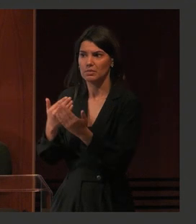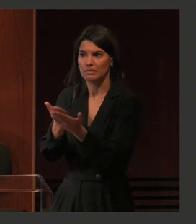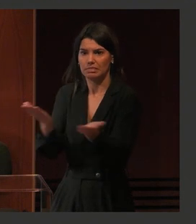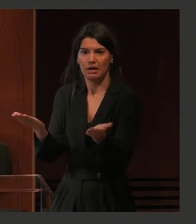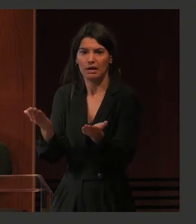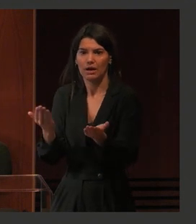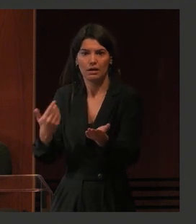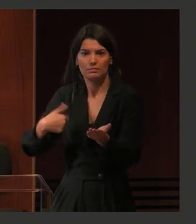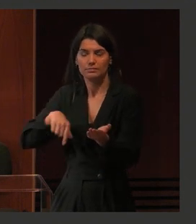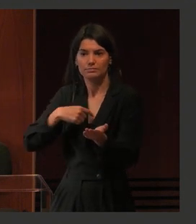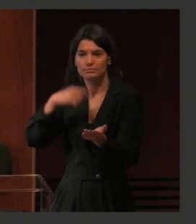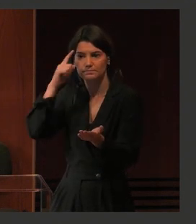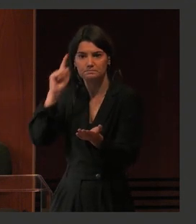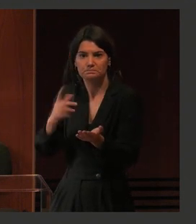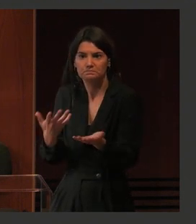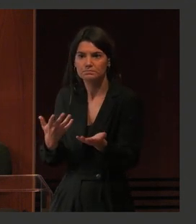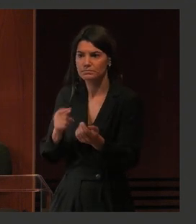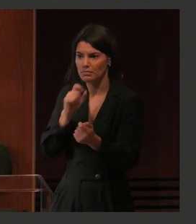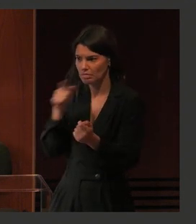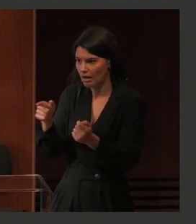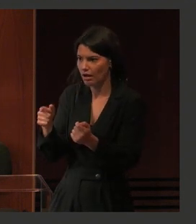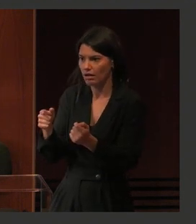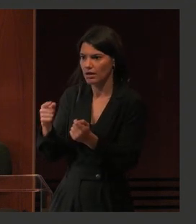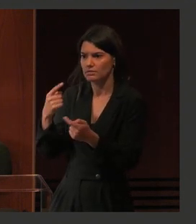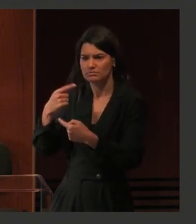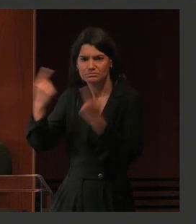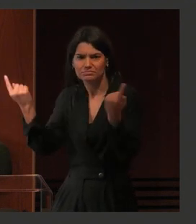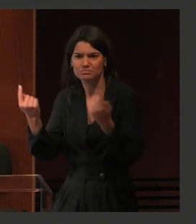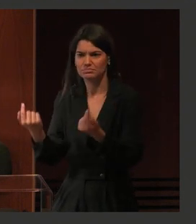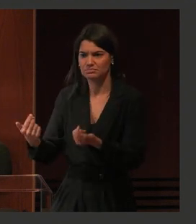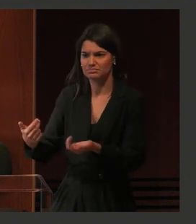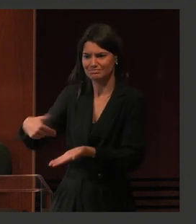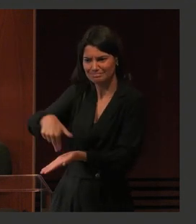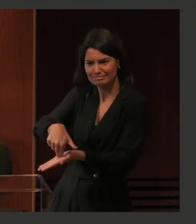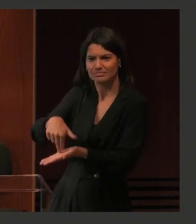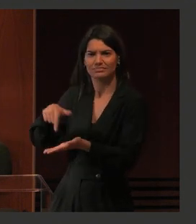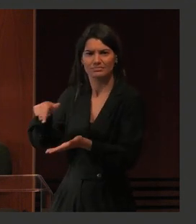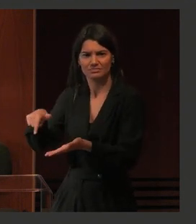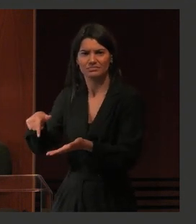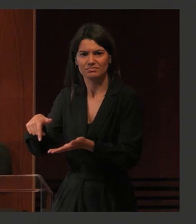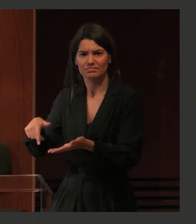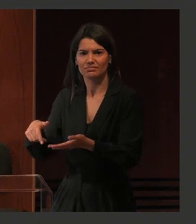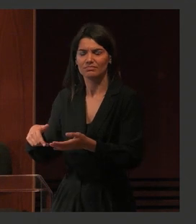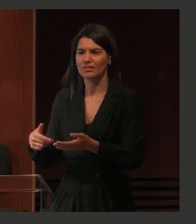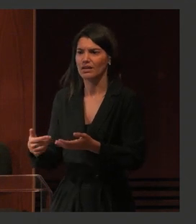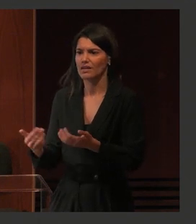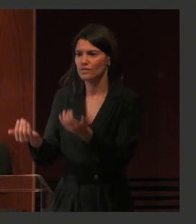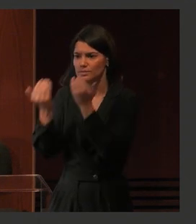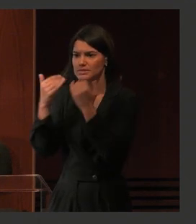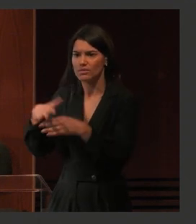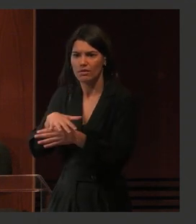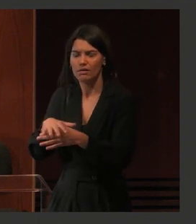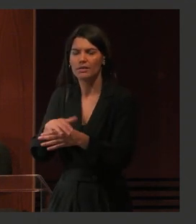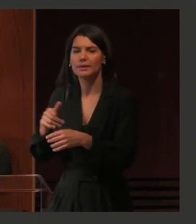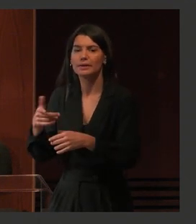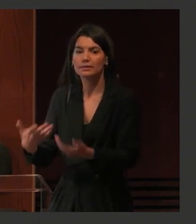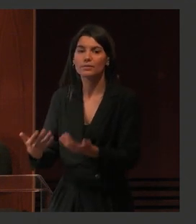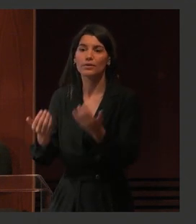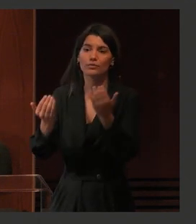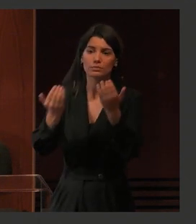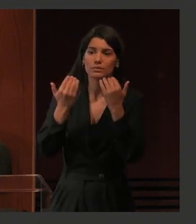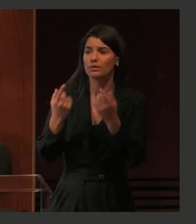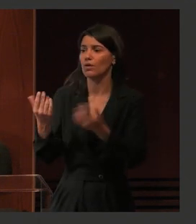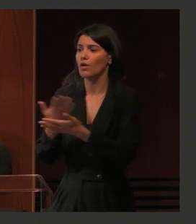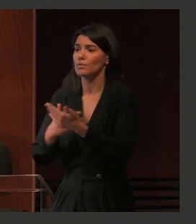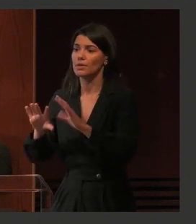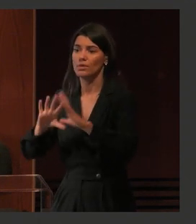in the information scene. So the global information and the global economy will be transformed by the new technology,